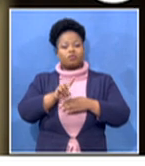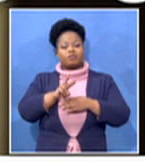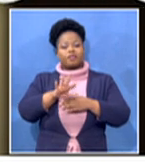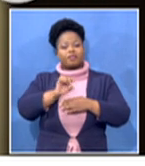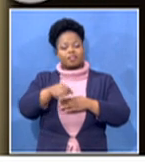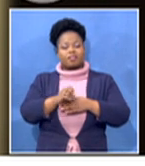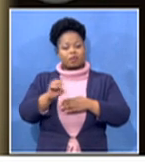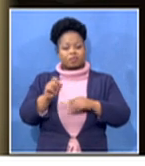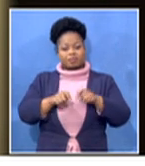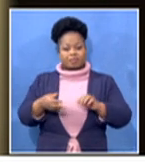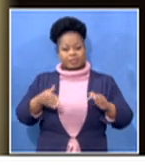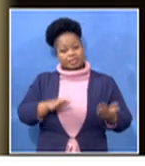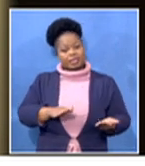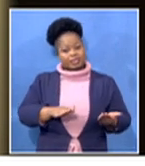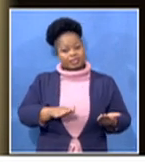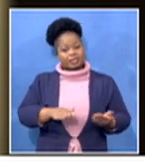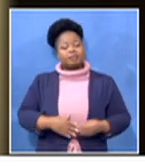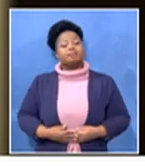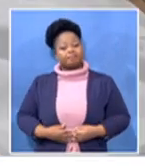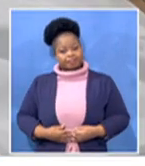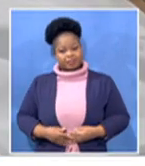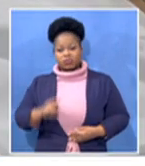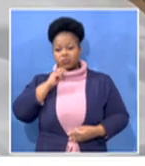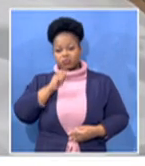125,000 dead is emphatically making the